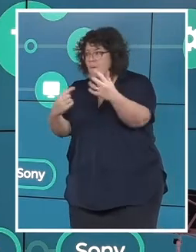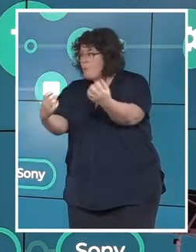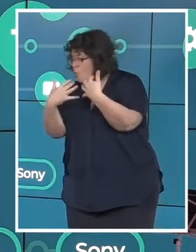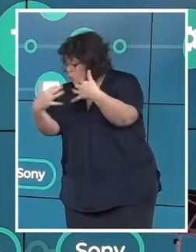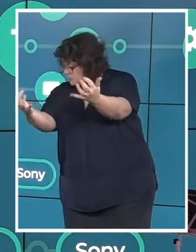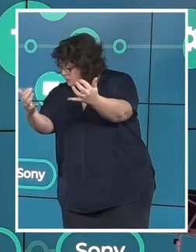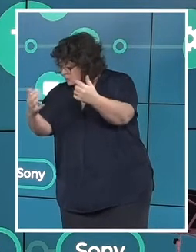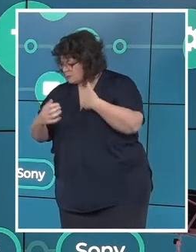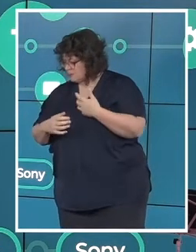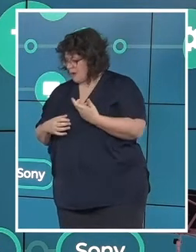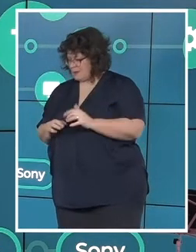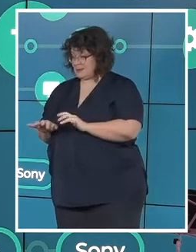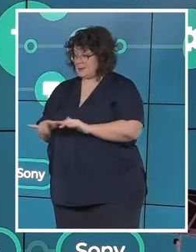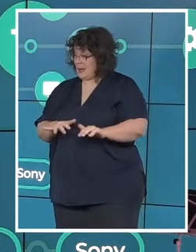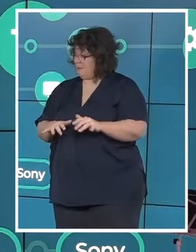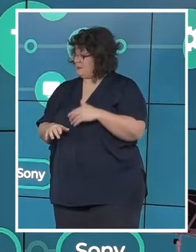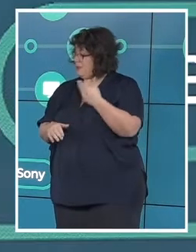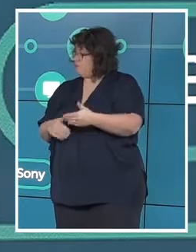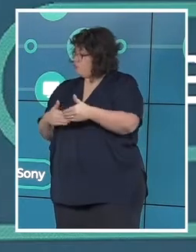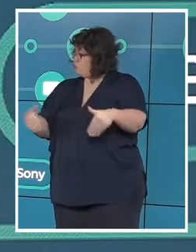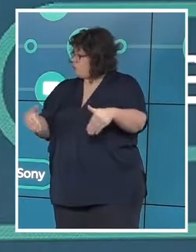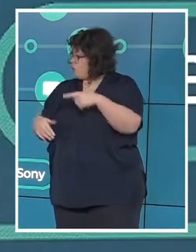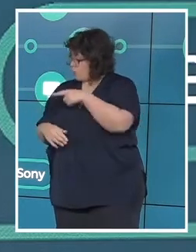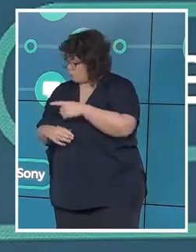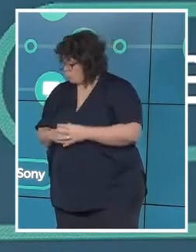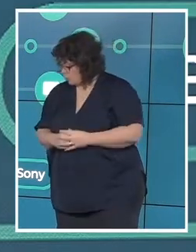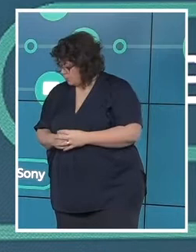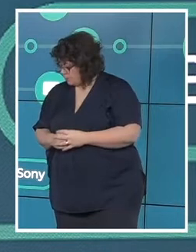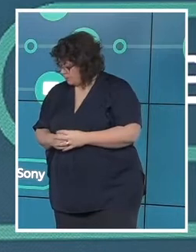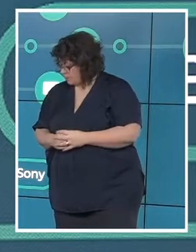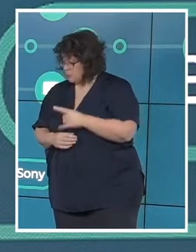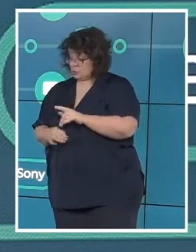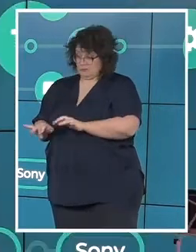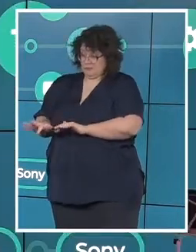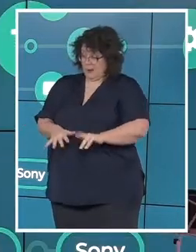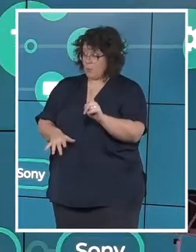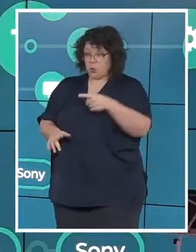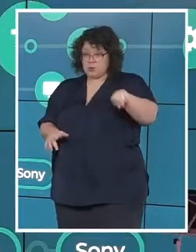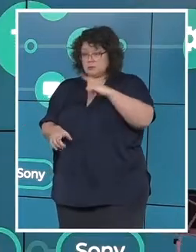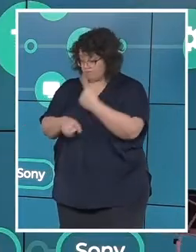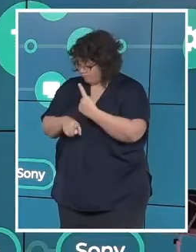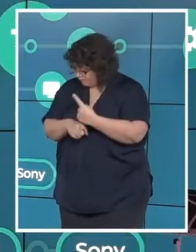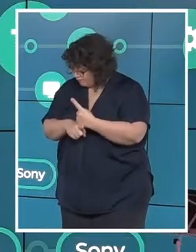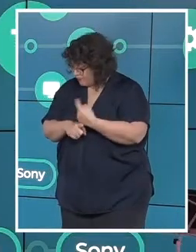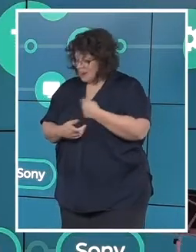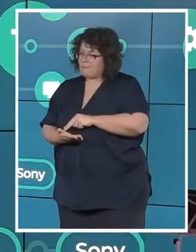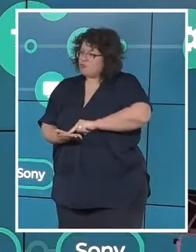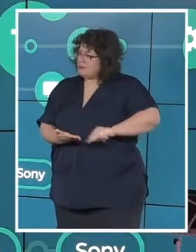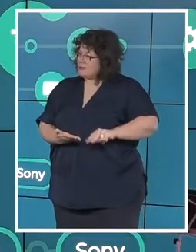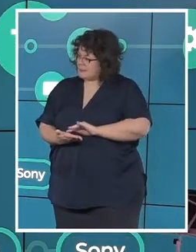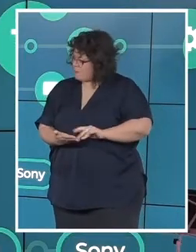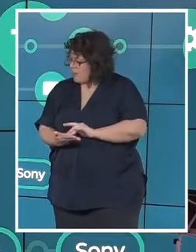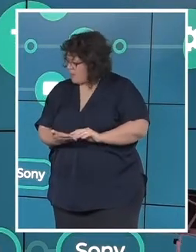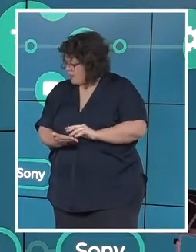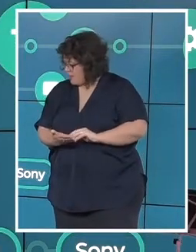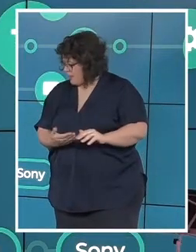I'm reading it on the Braille display. That's fantastic. That's absolutely fantastic. Hey, Haben, I introduced you